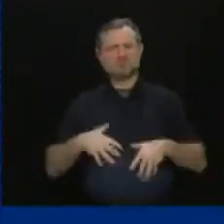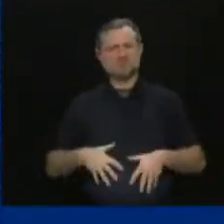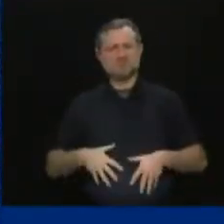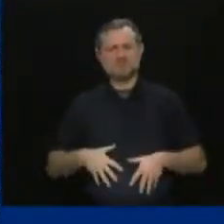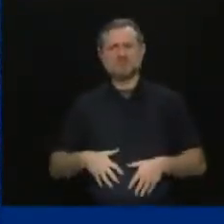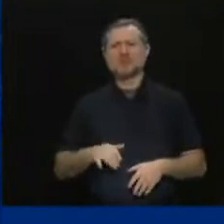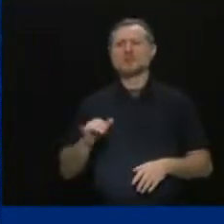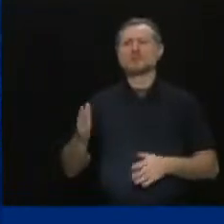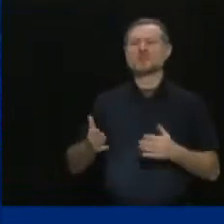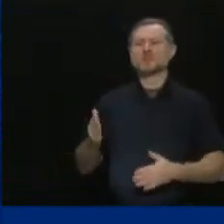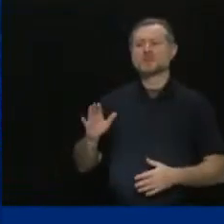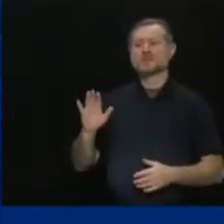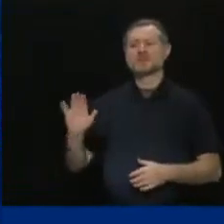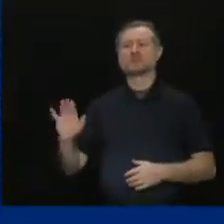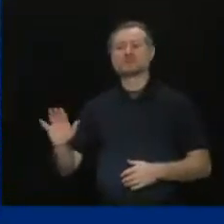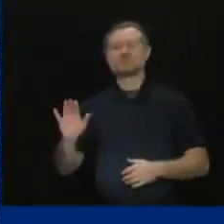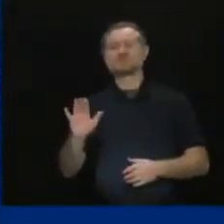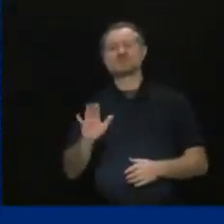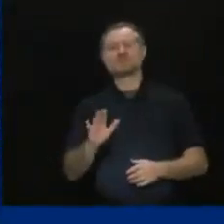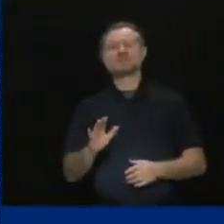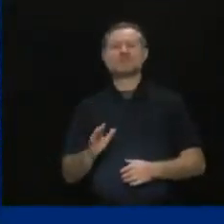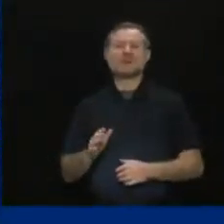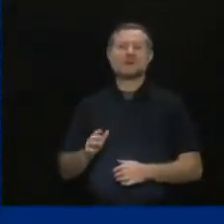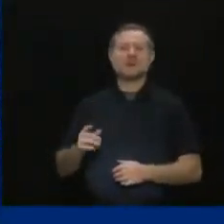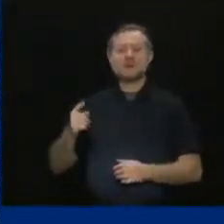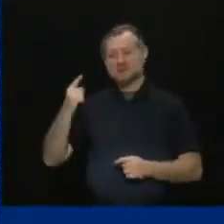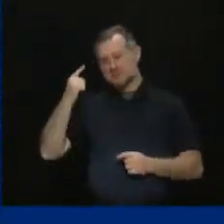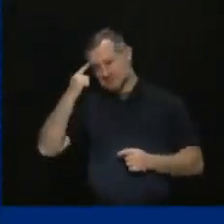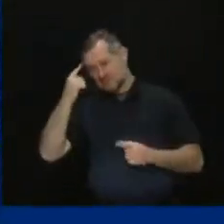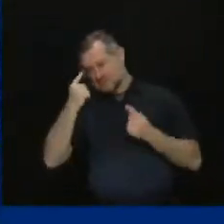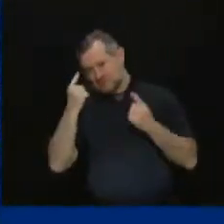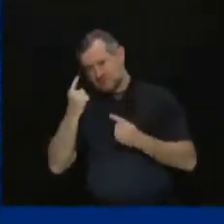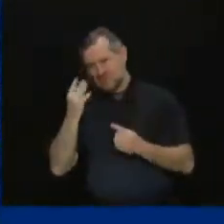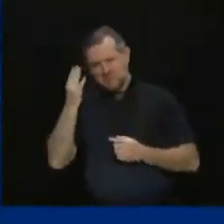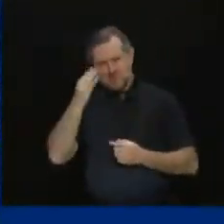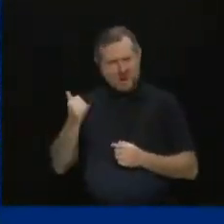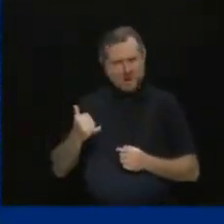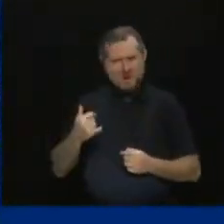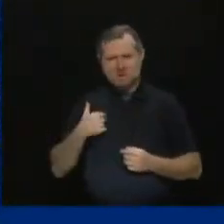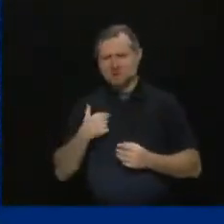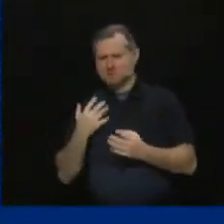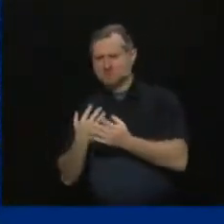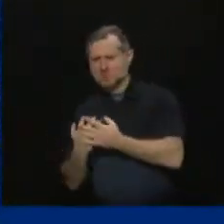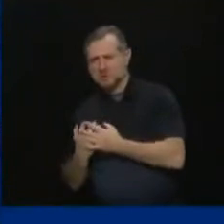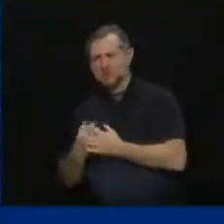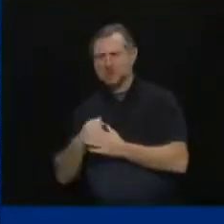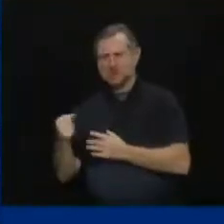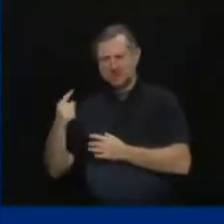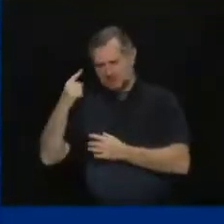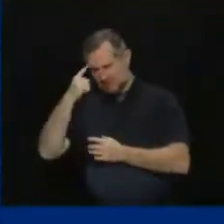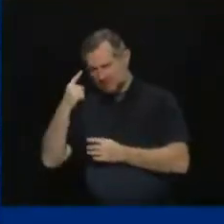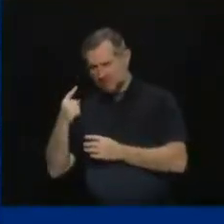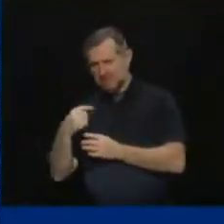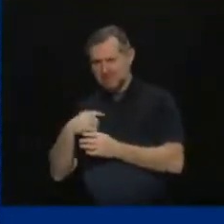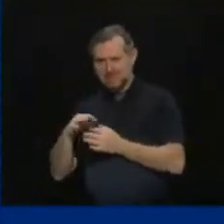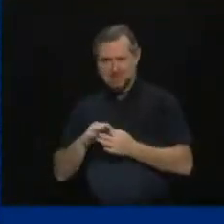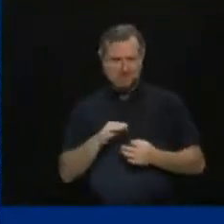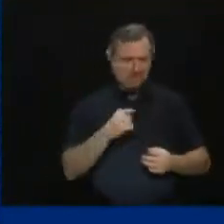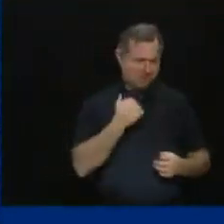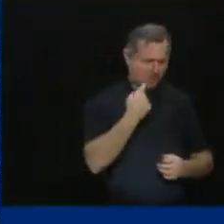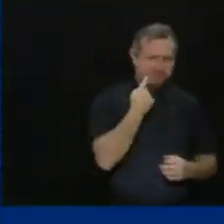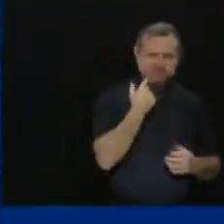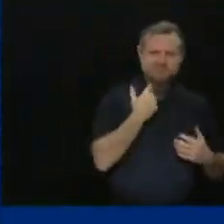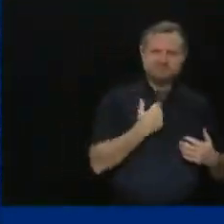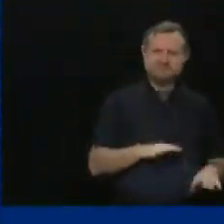the things and some of the rationale as to why they were incarcerated. While incarcerated is the time to make that whole person, as Senator Harkin